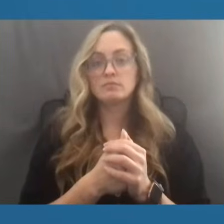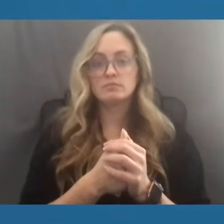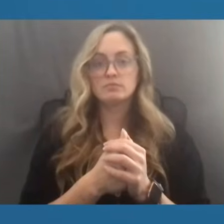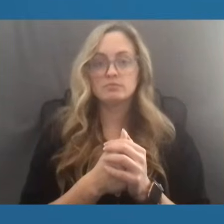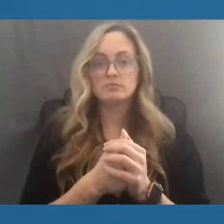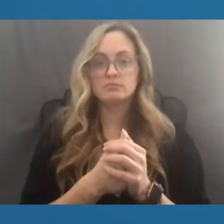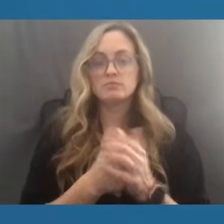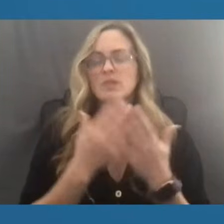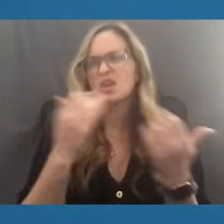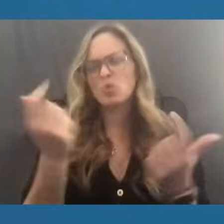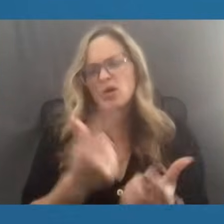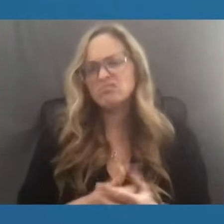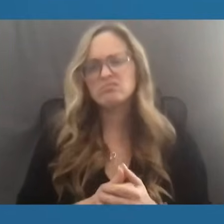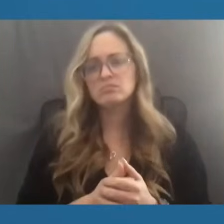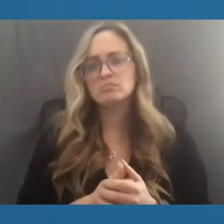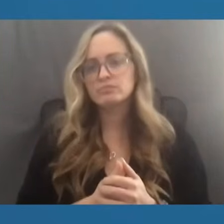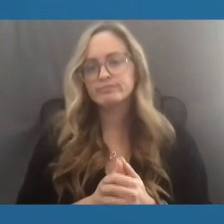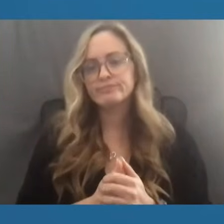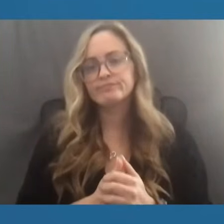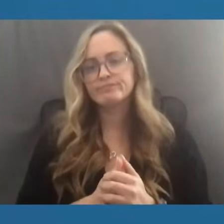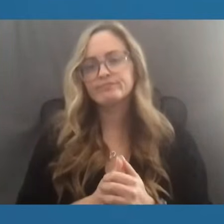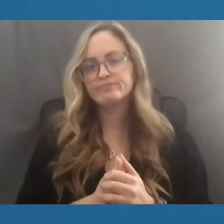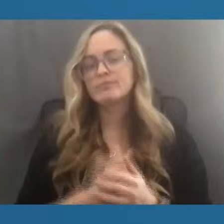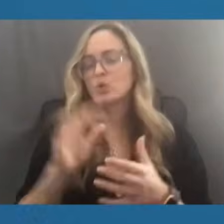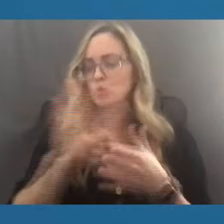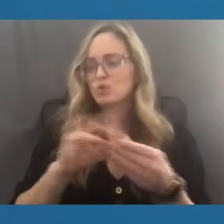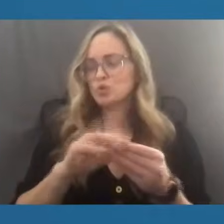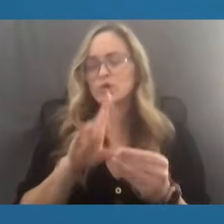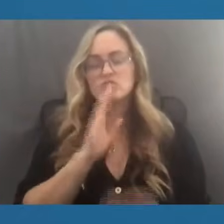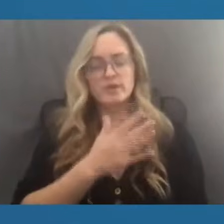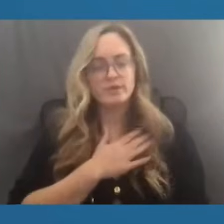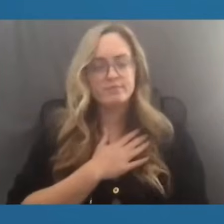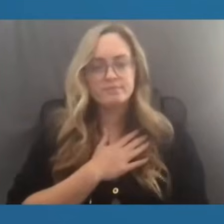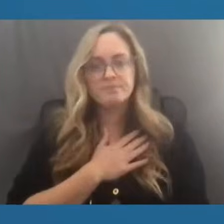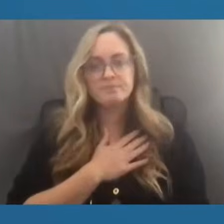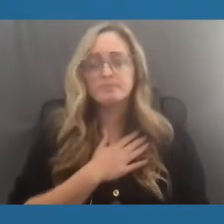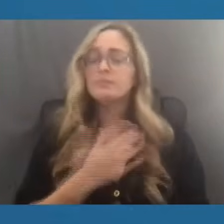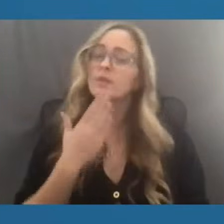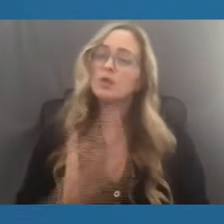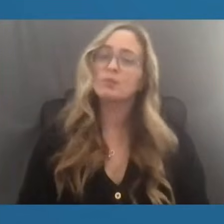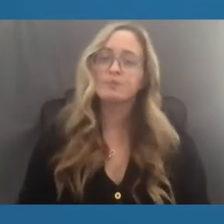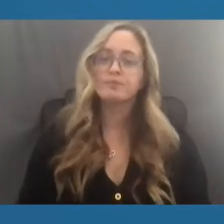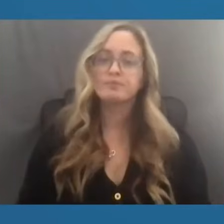I thank all of you. Your stories touch my heart. Thank you. Thank